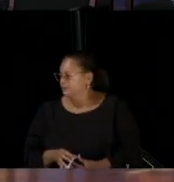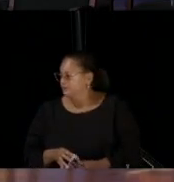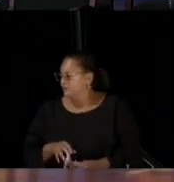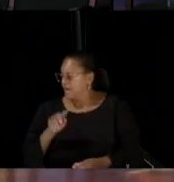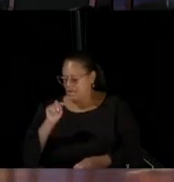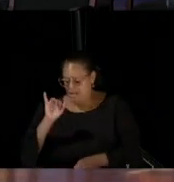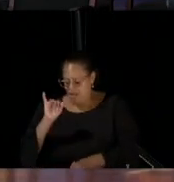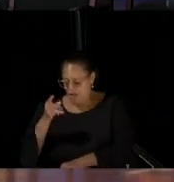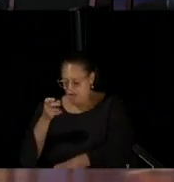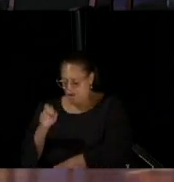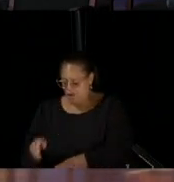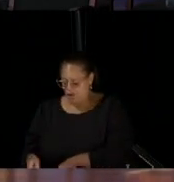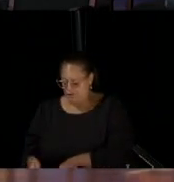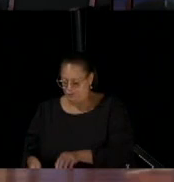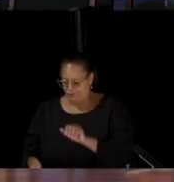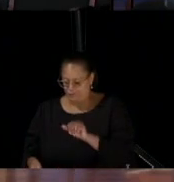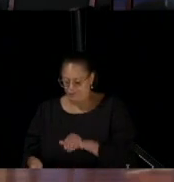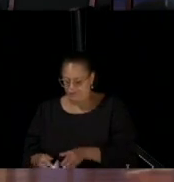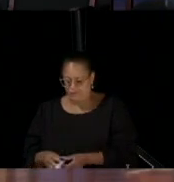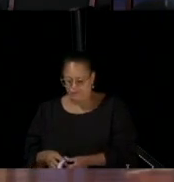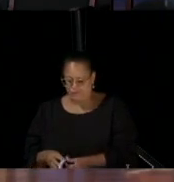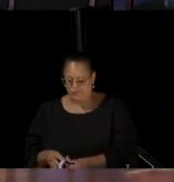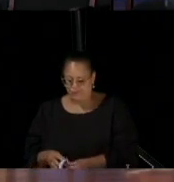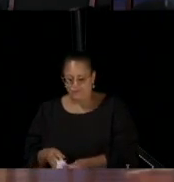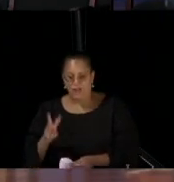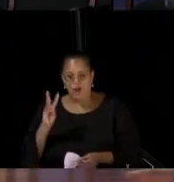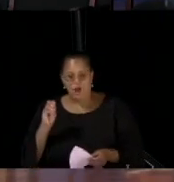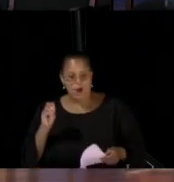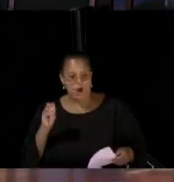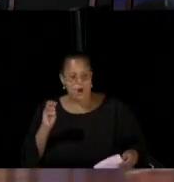Tyler Anthony Owens.